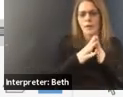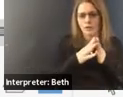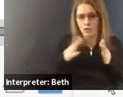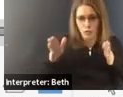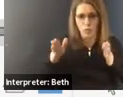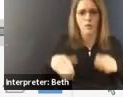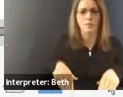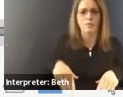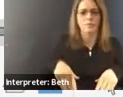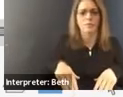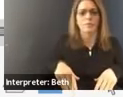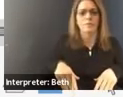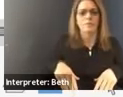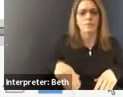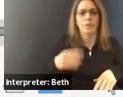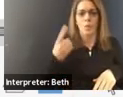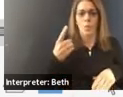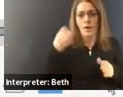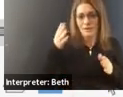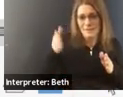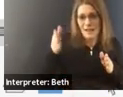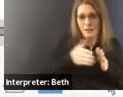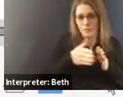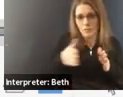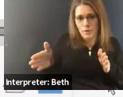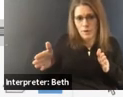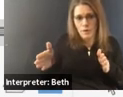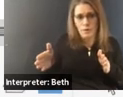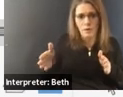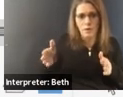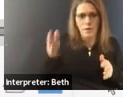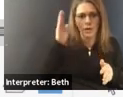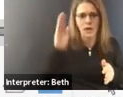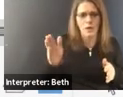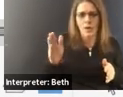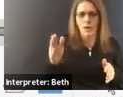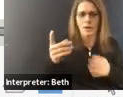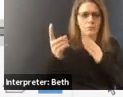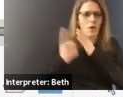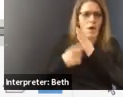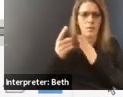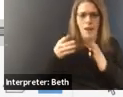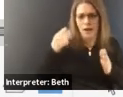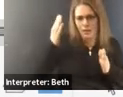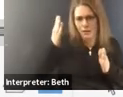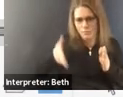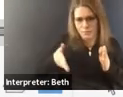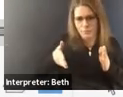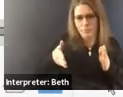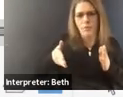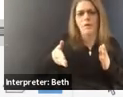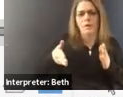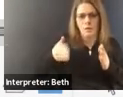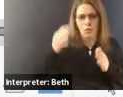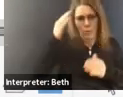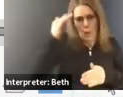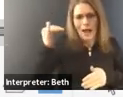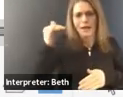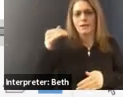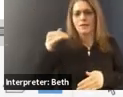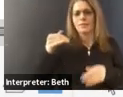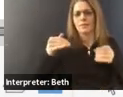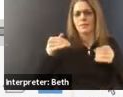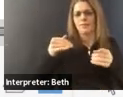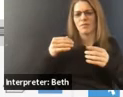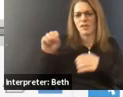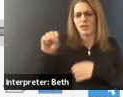to cut because it sees that piece right there. I can go ahead and say join if I like. There